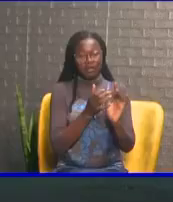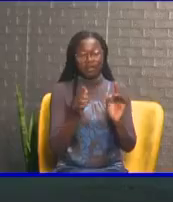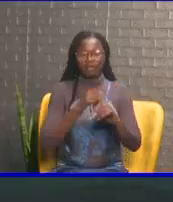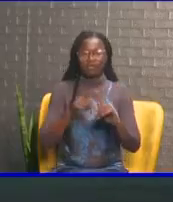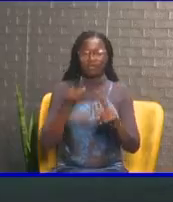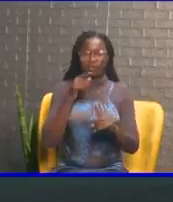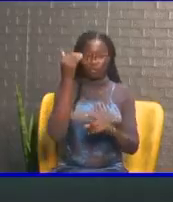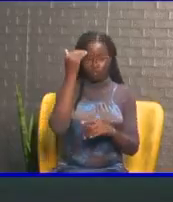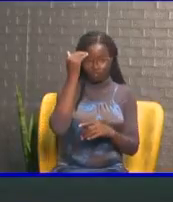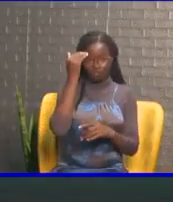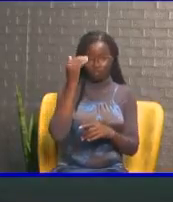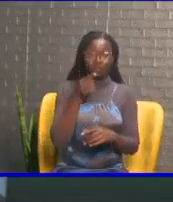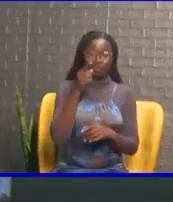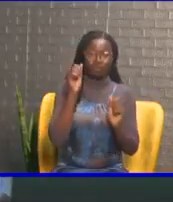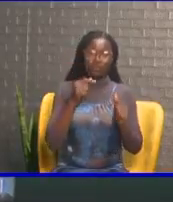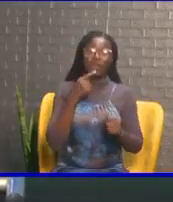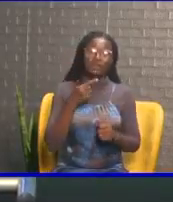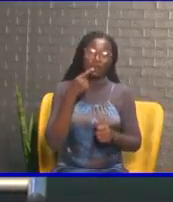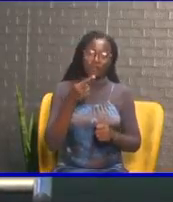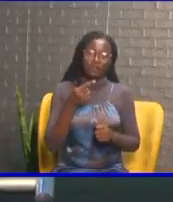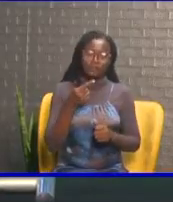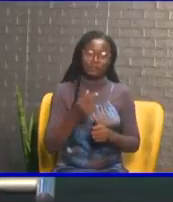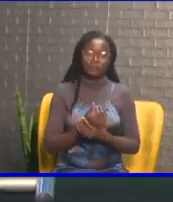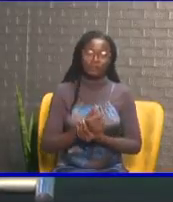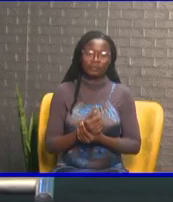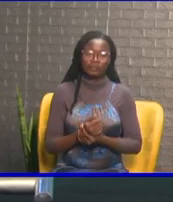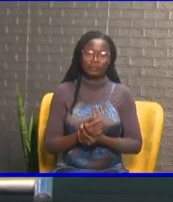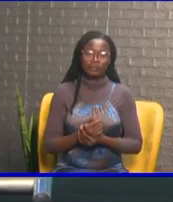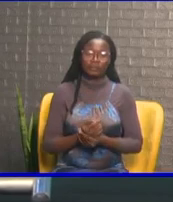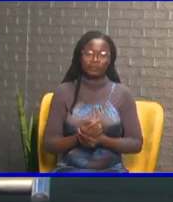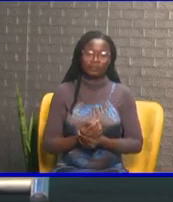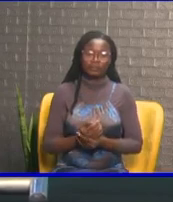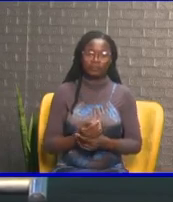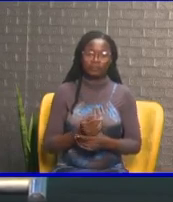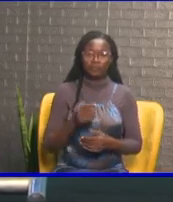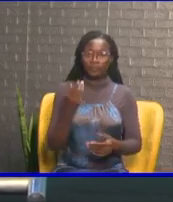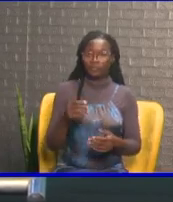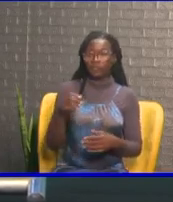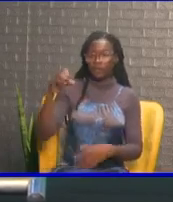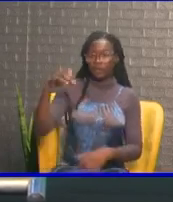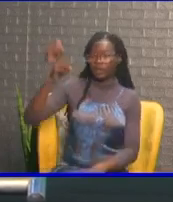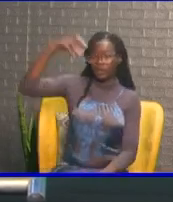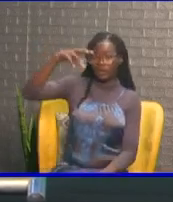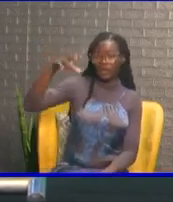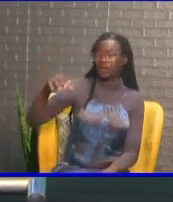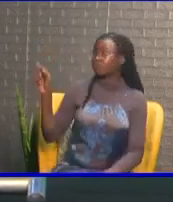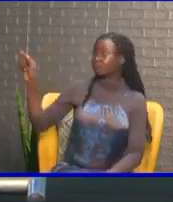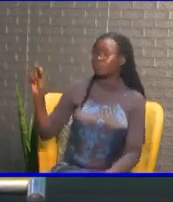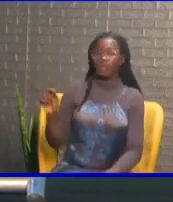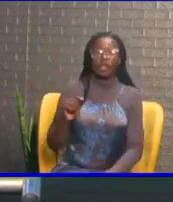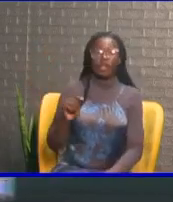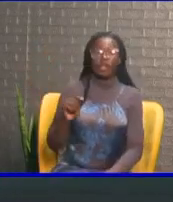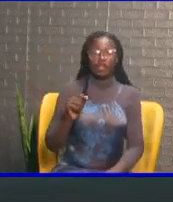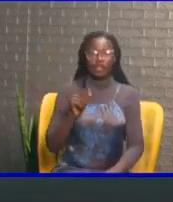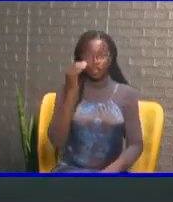know, you can say, there is power, there is a point of contact. If you go with your bare hands, you will know for this cause.